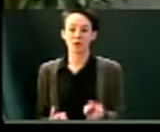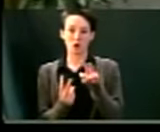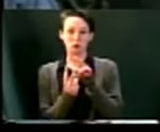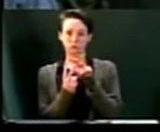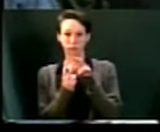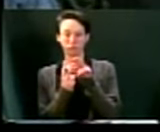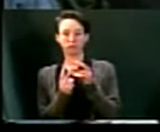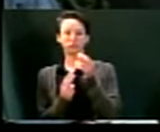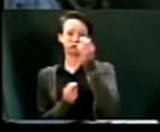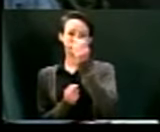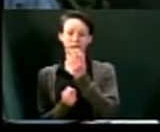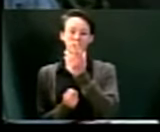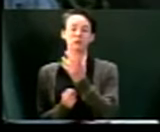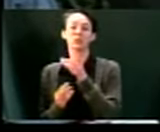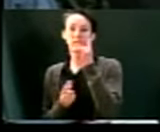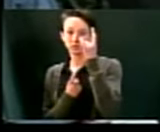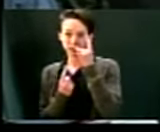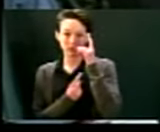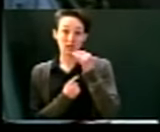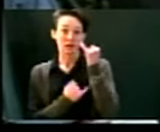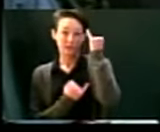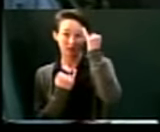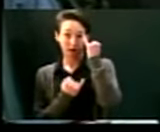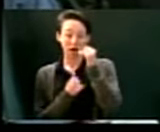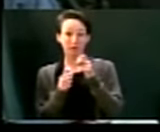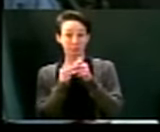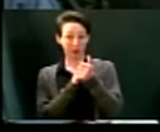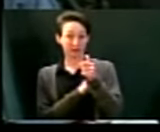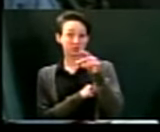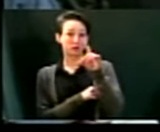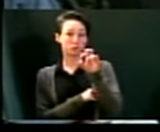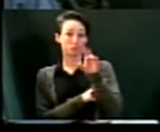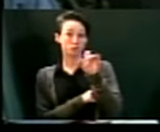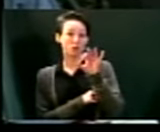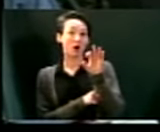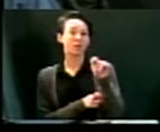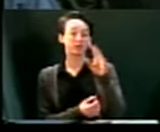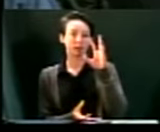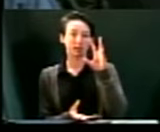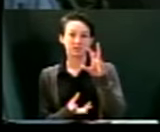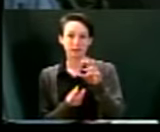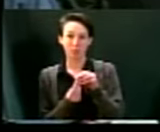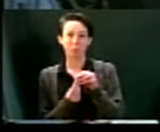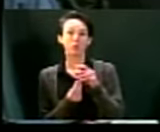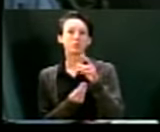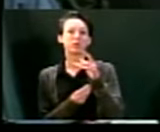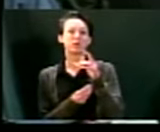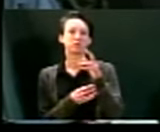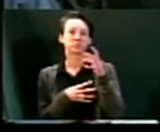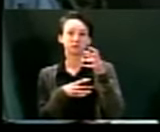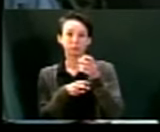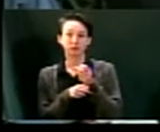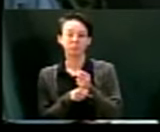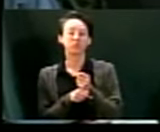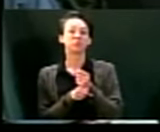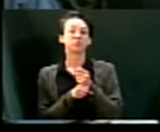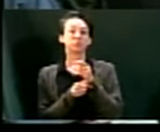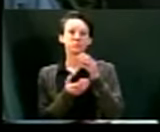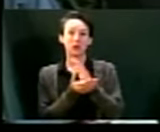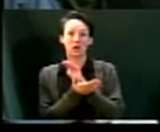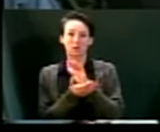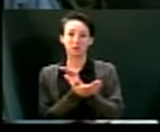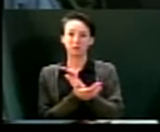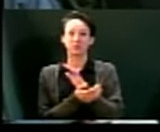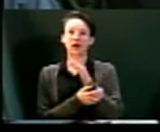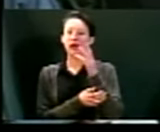for consideration the idea of passing in draft form just the summary document that's shorter. I see Ms. Fugit nodding in